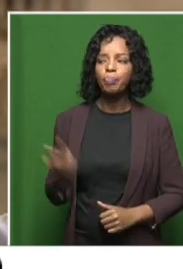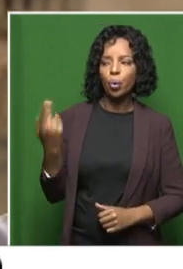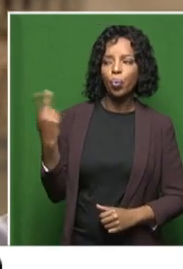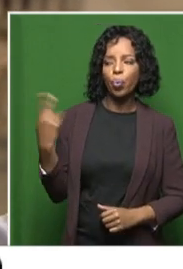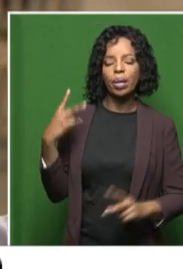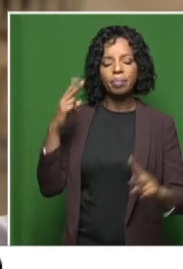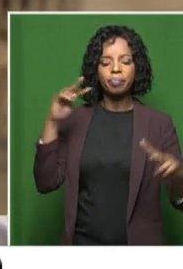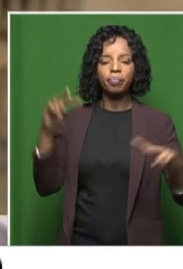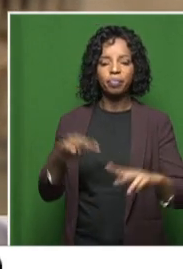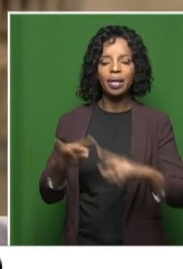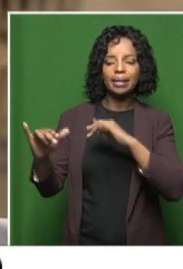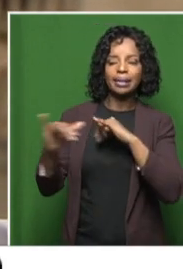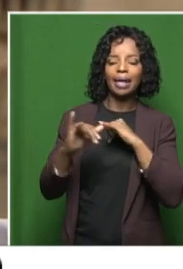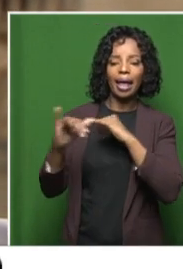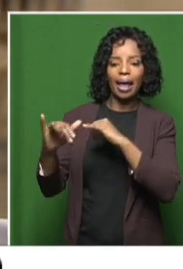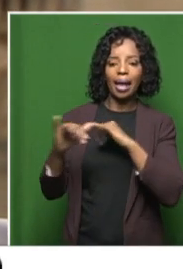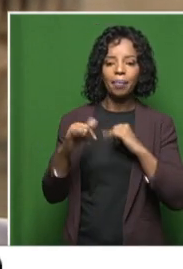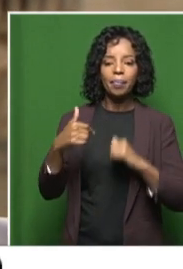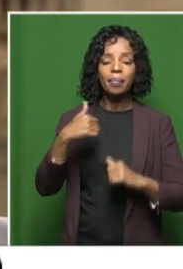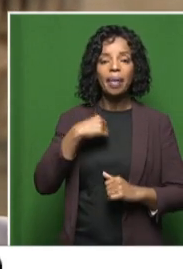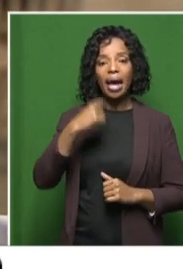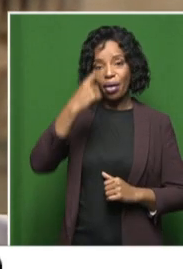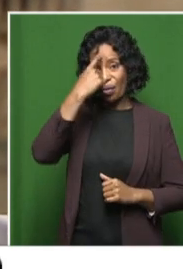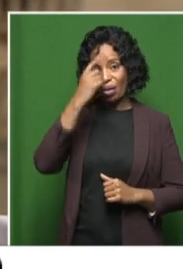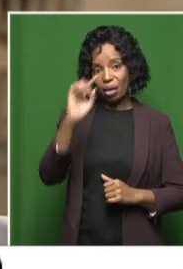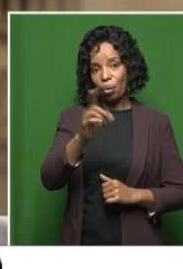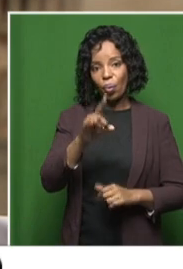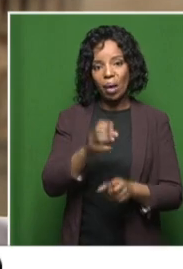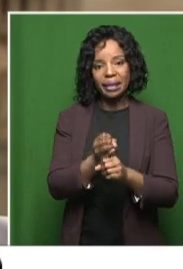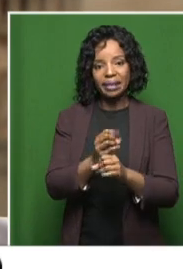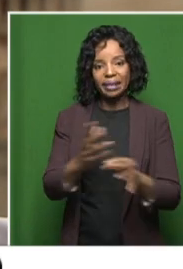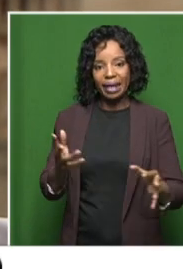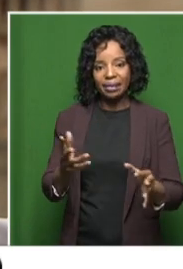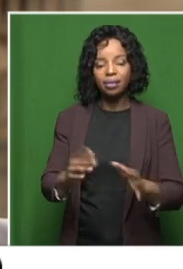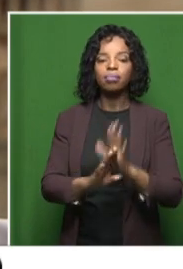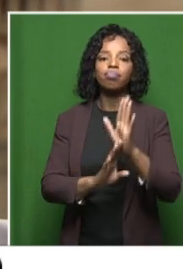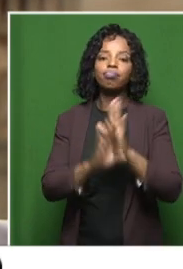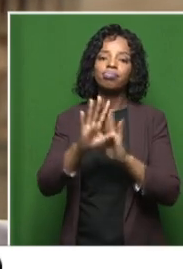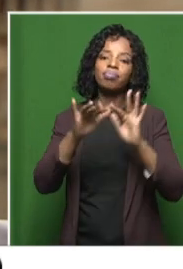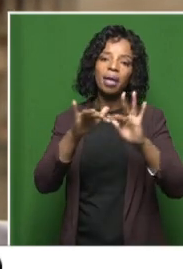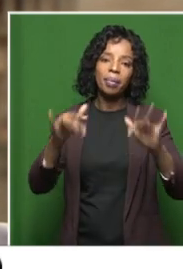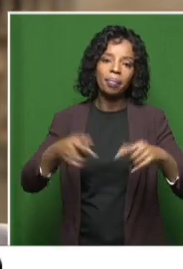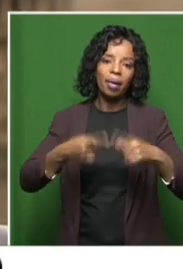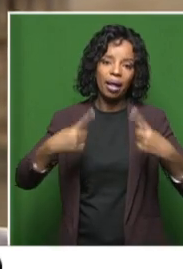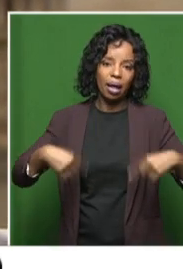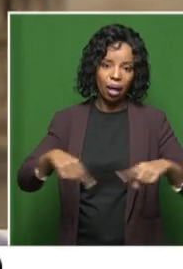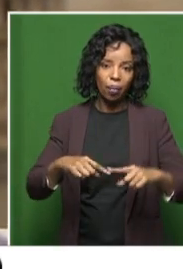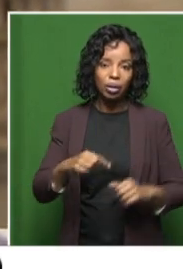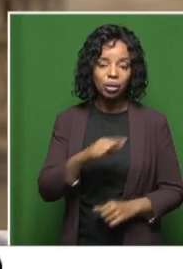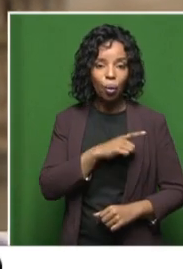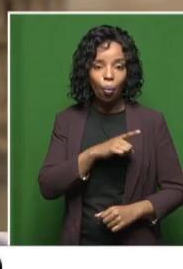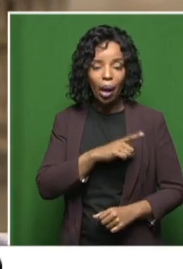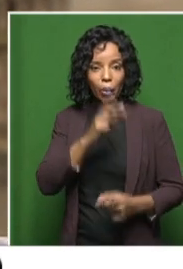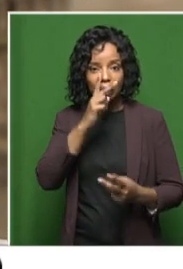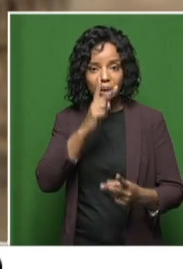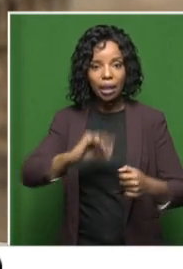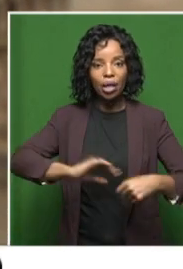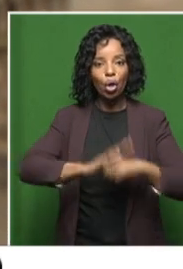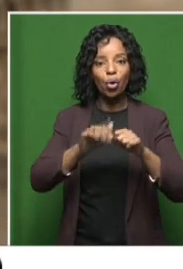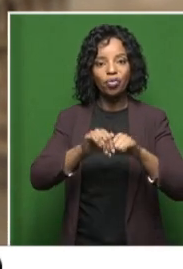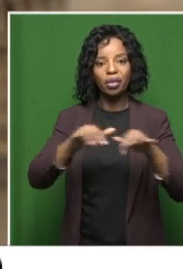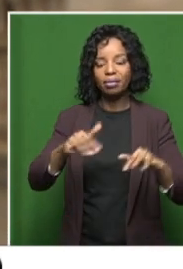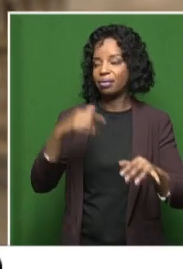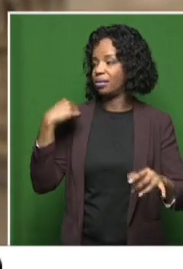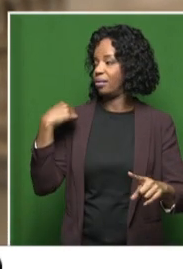where I think we need to start, especially if you consider the challenges that we've been facing because of COVID-19, which is coming out